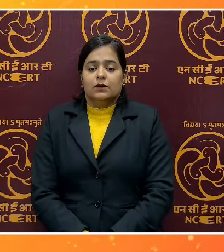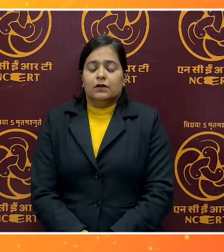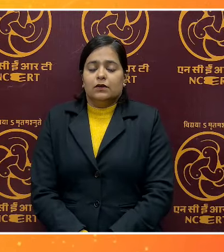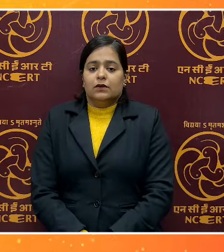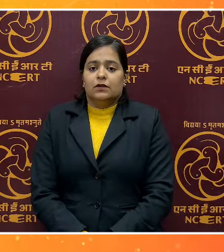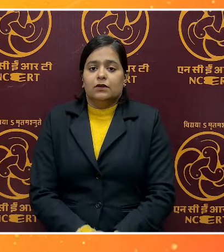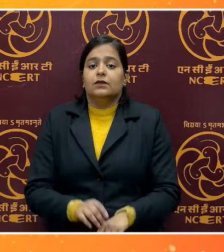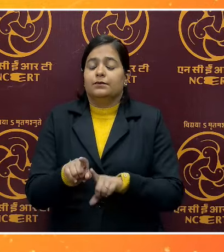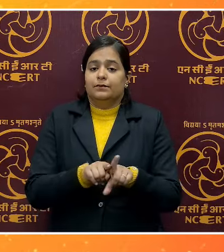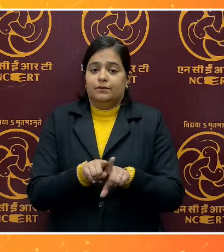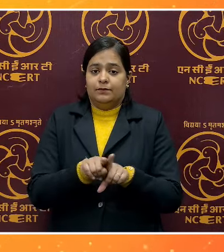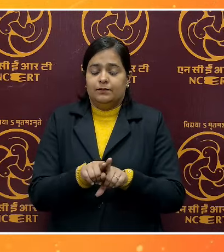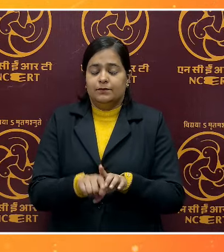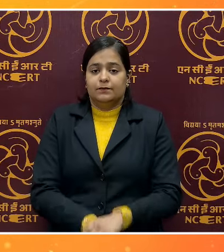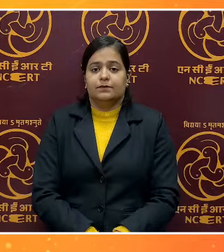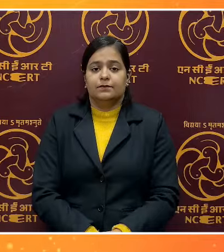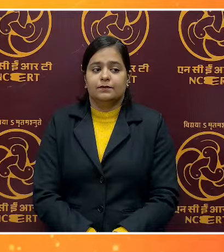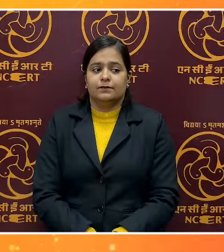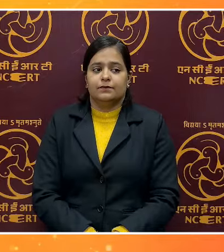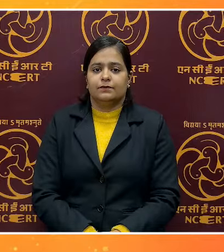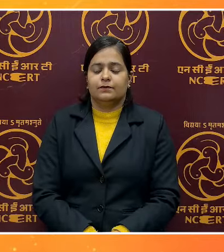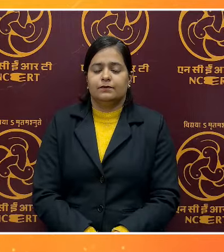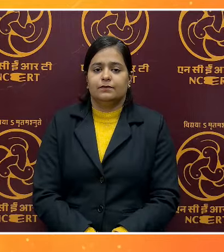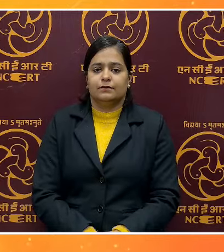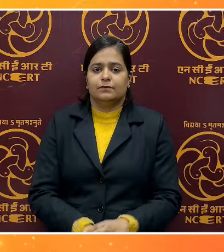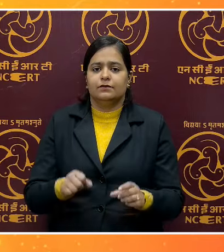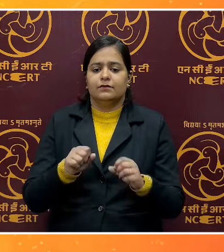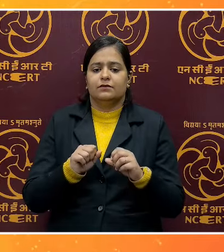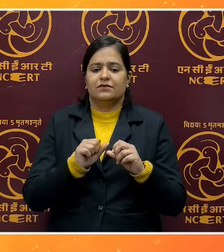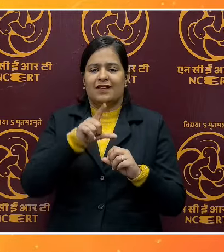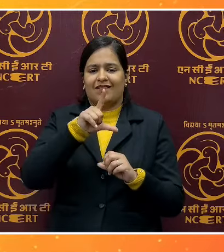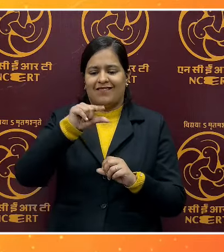Like in next, the ligands are named in alphabetical order